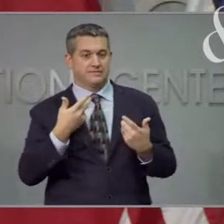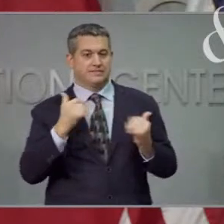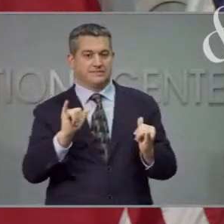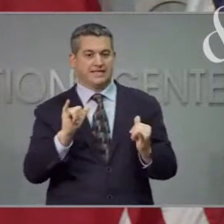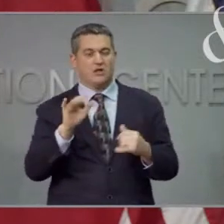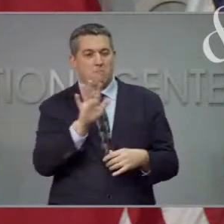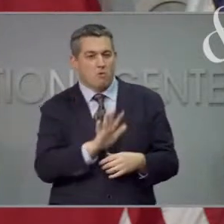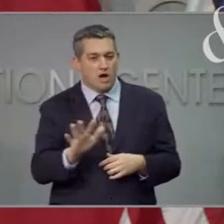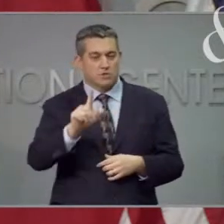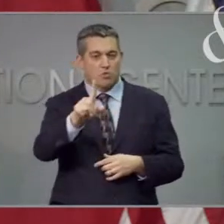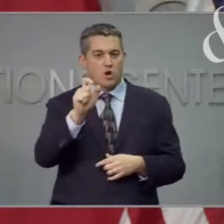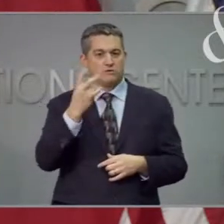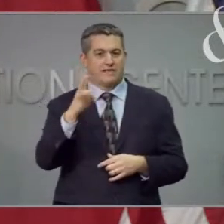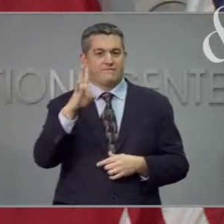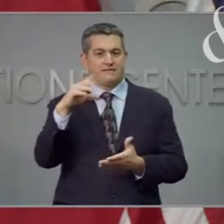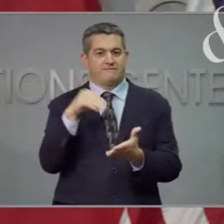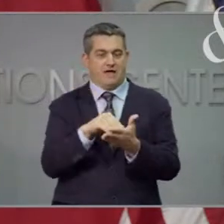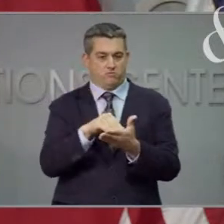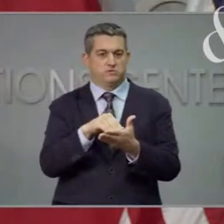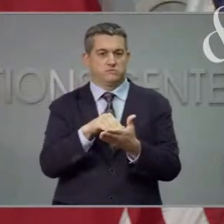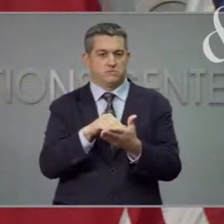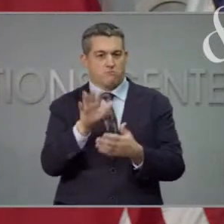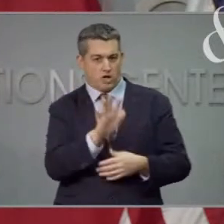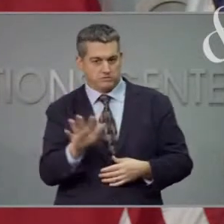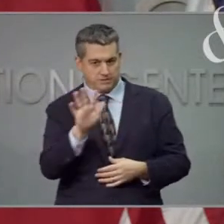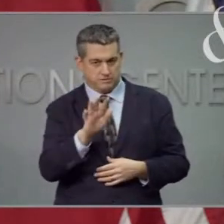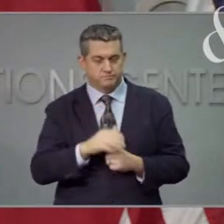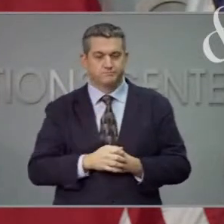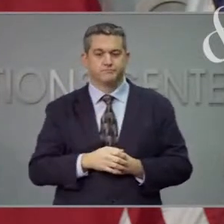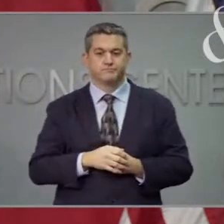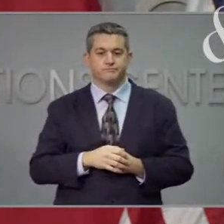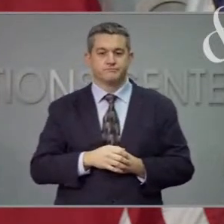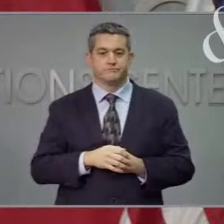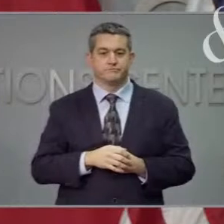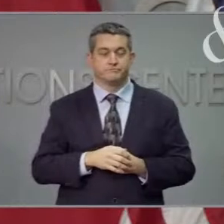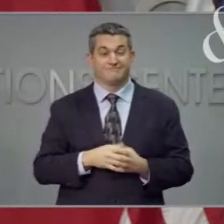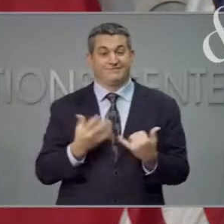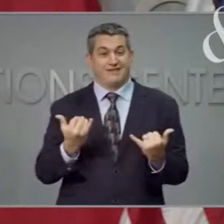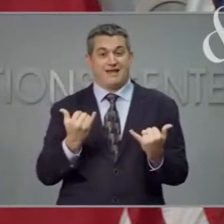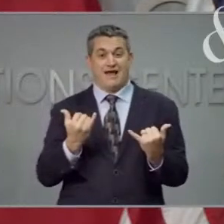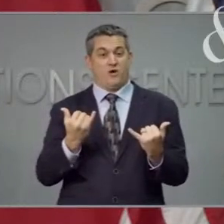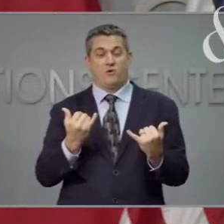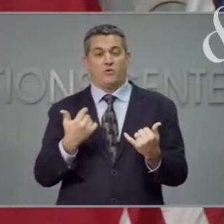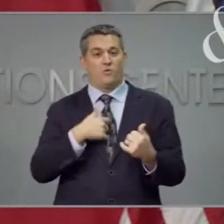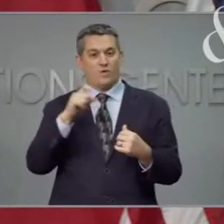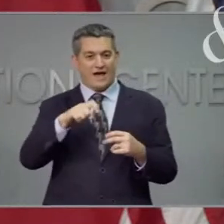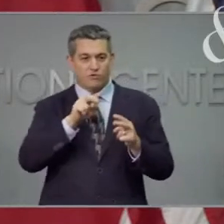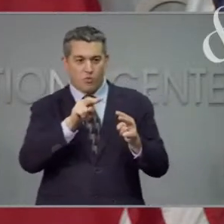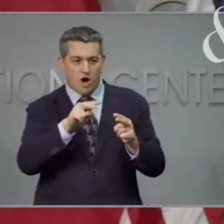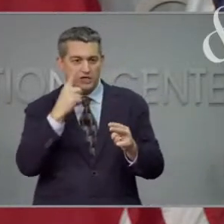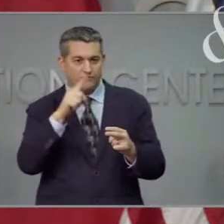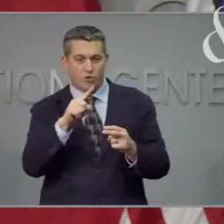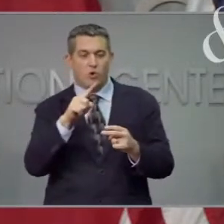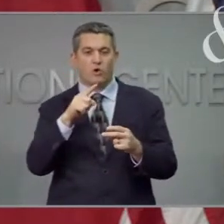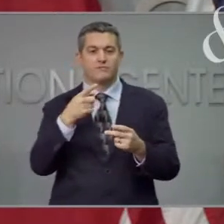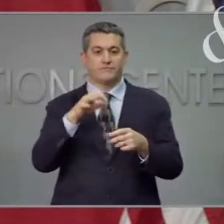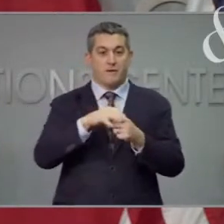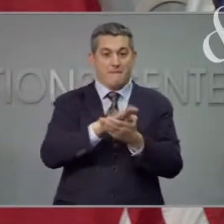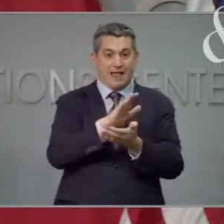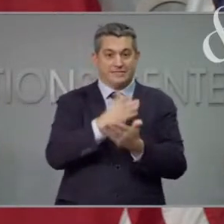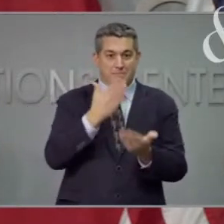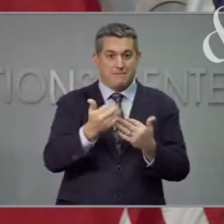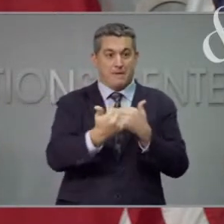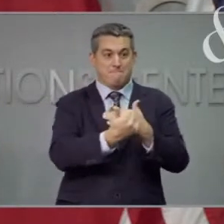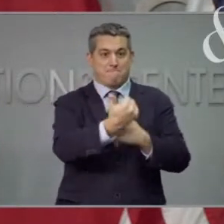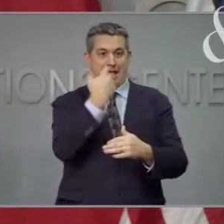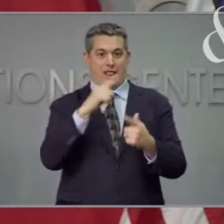at approximately 117,000. Because where we are now is that we have to watch for those ballots that may have been